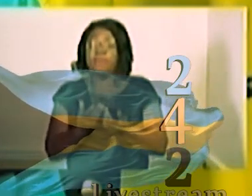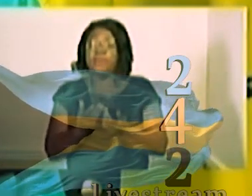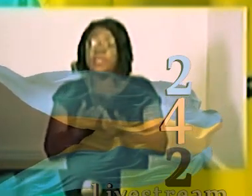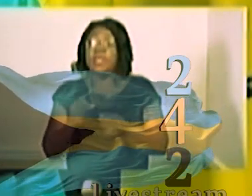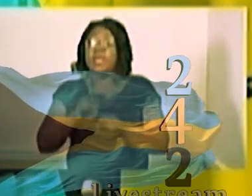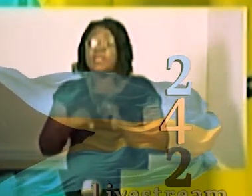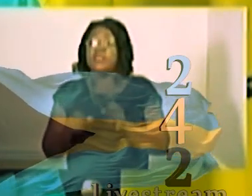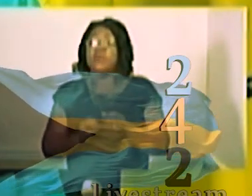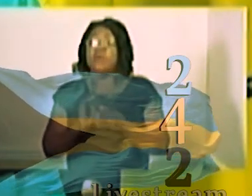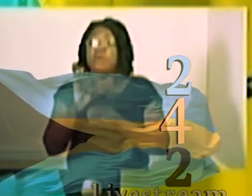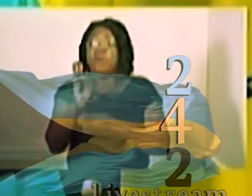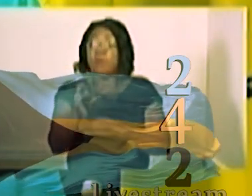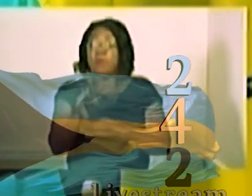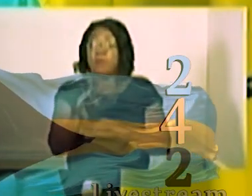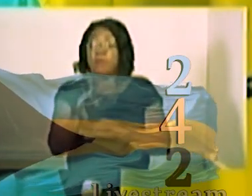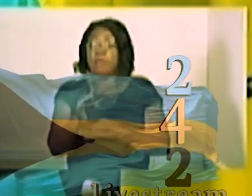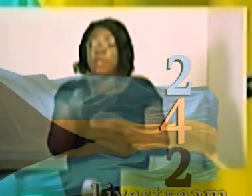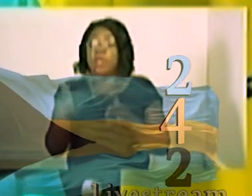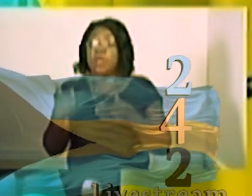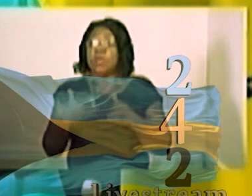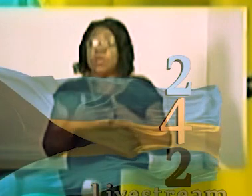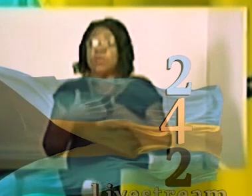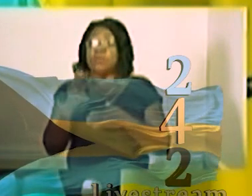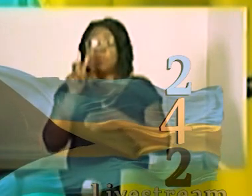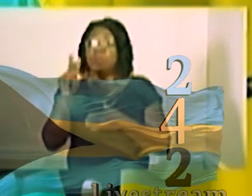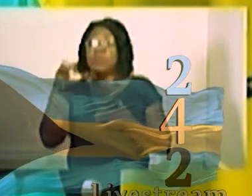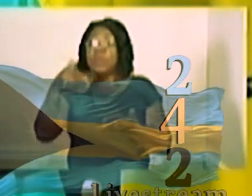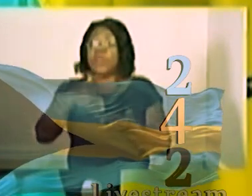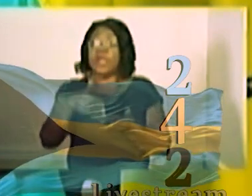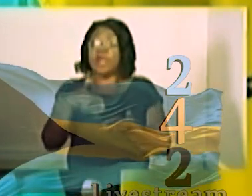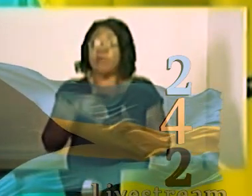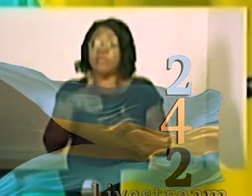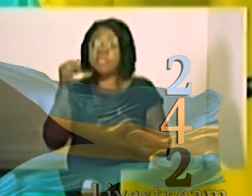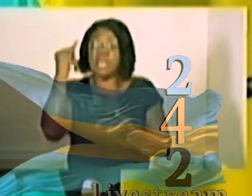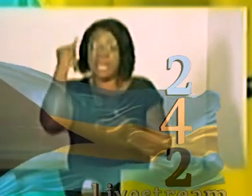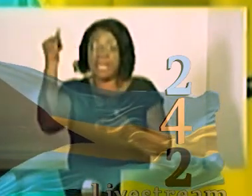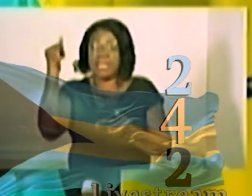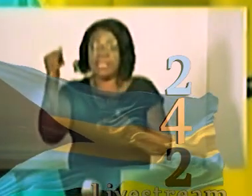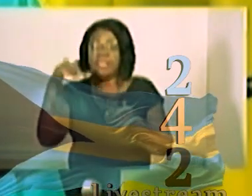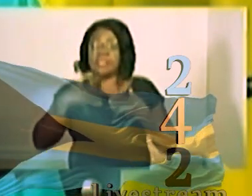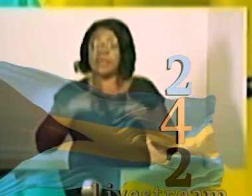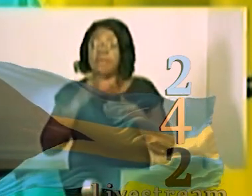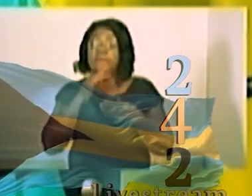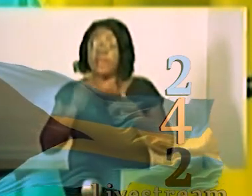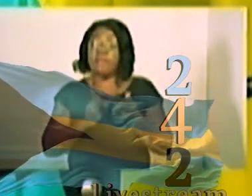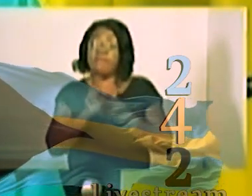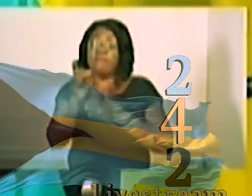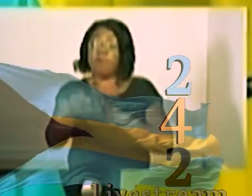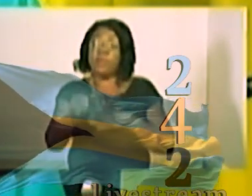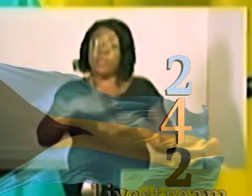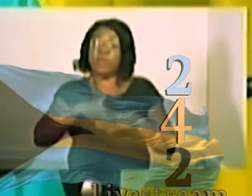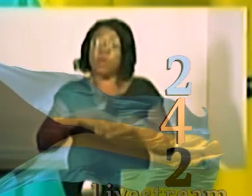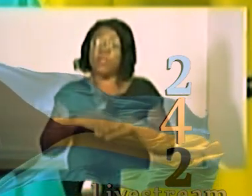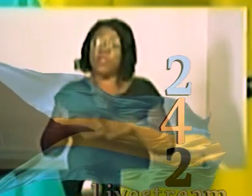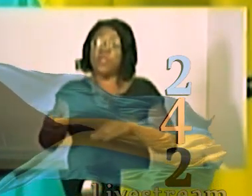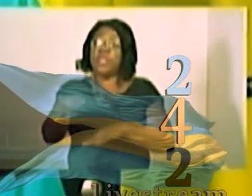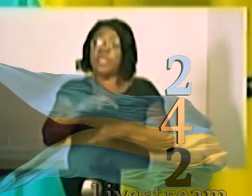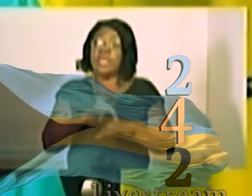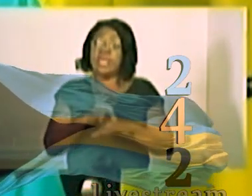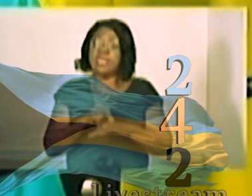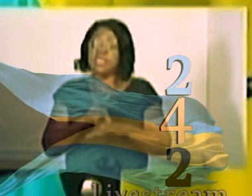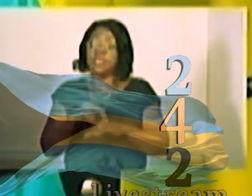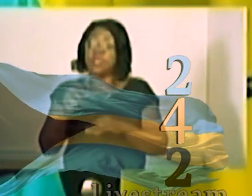far, close to 2,000 suggestions have been forwarded on to the National